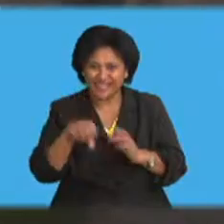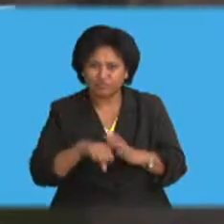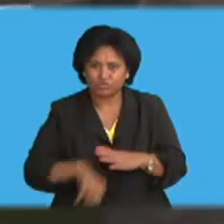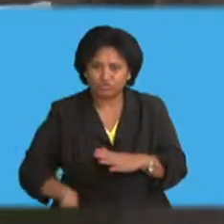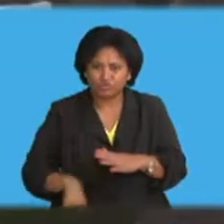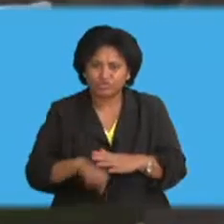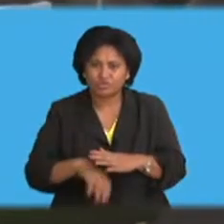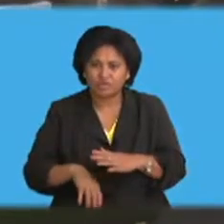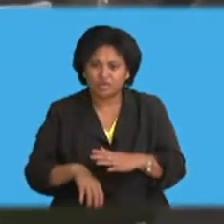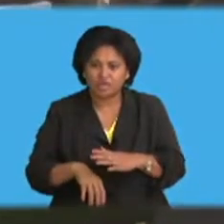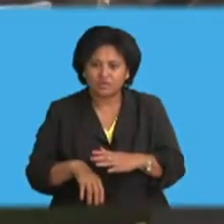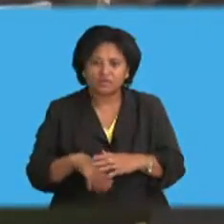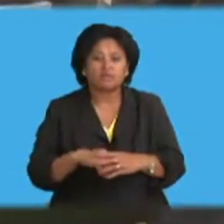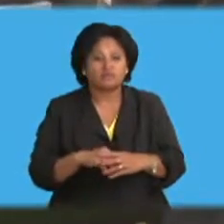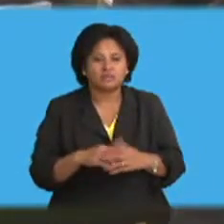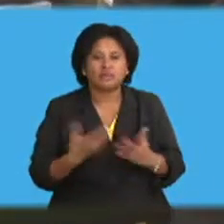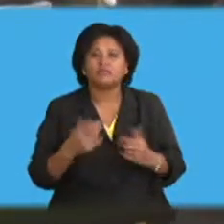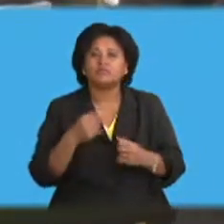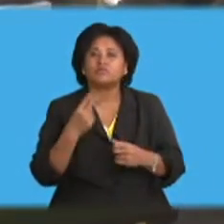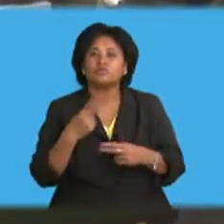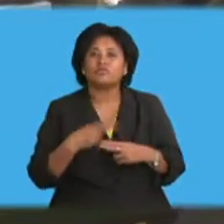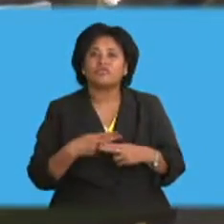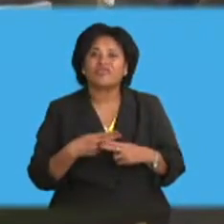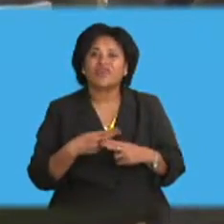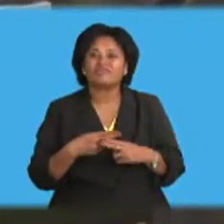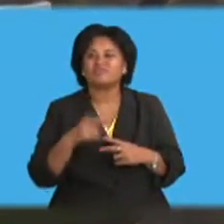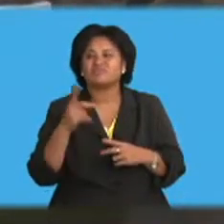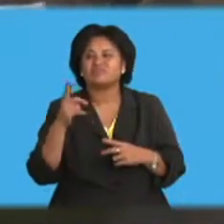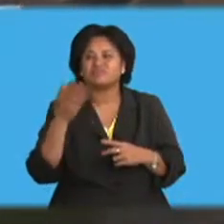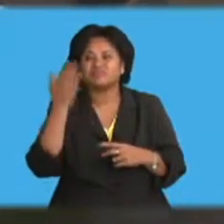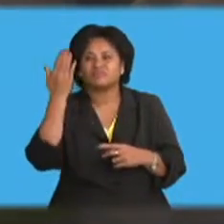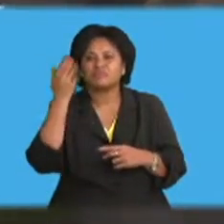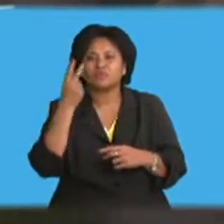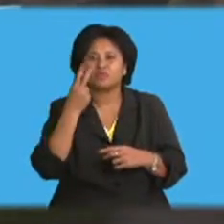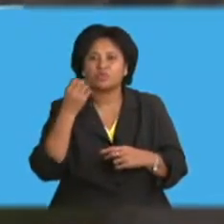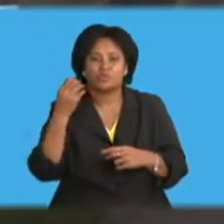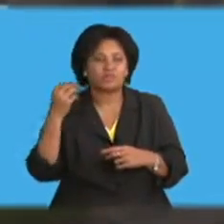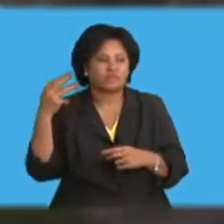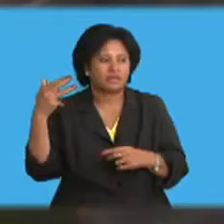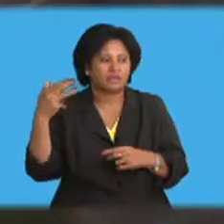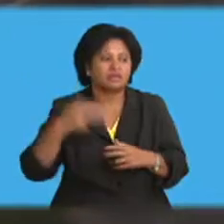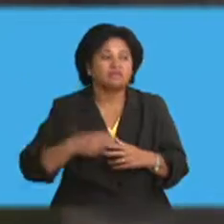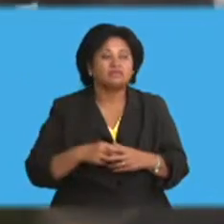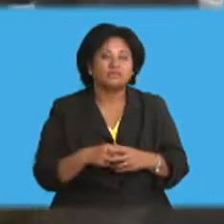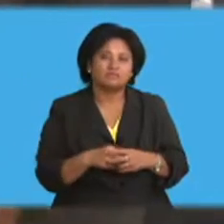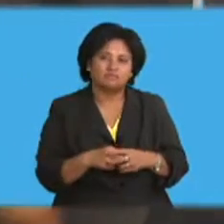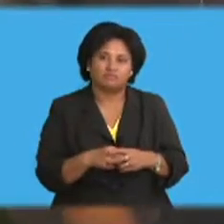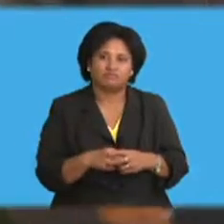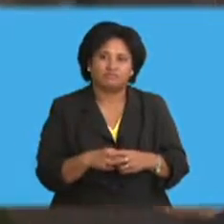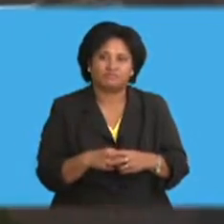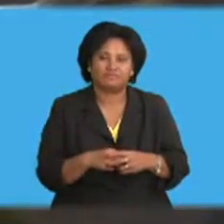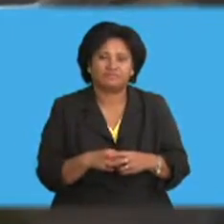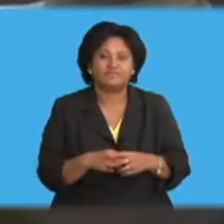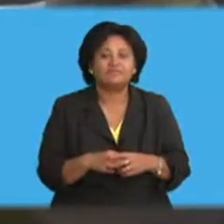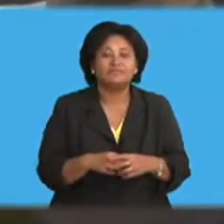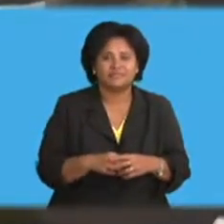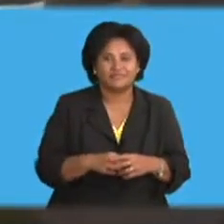of abortions in 2 farms in Wendawara way back in 2009. And that led, Madam